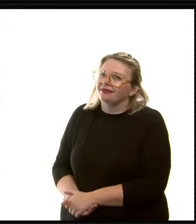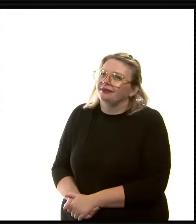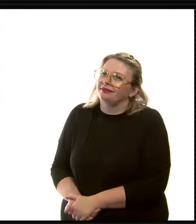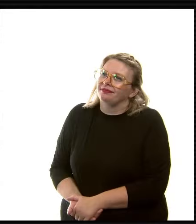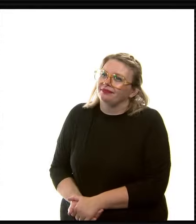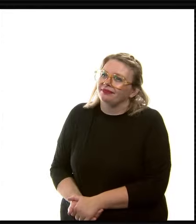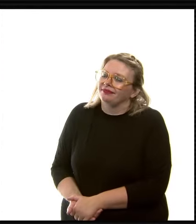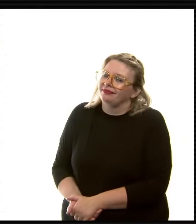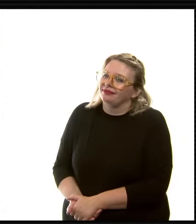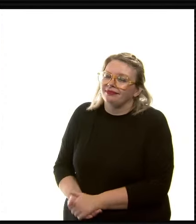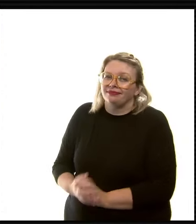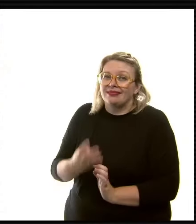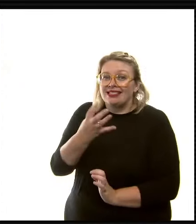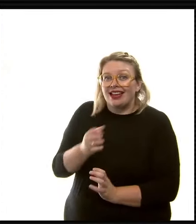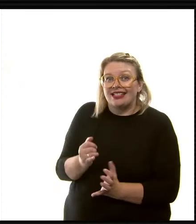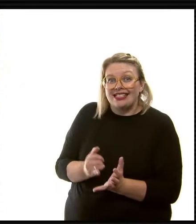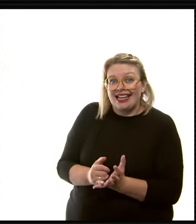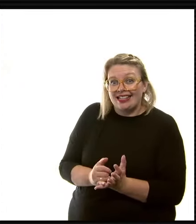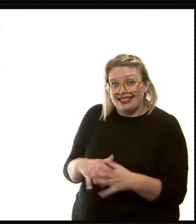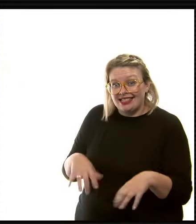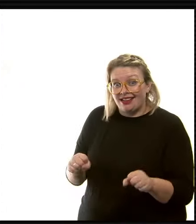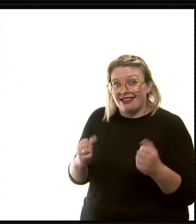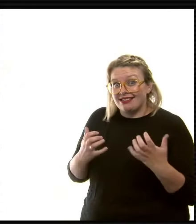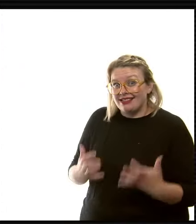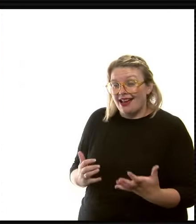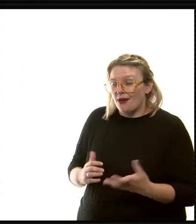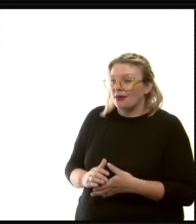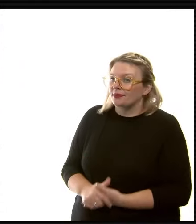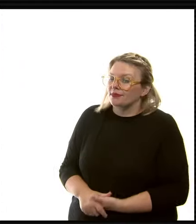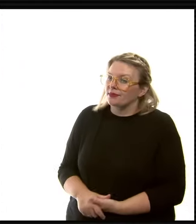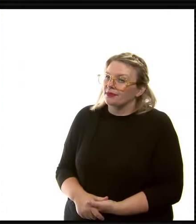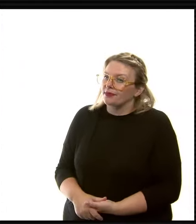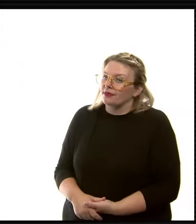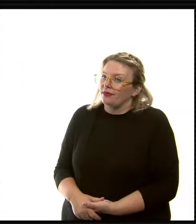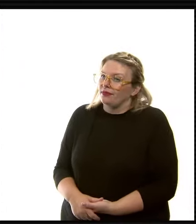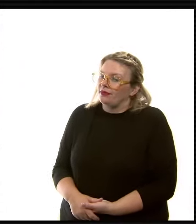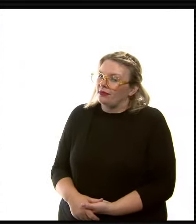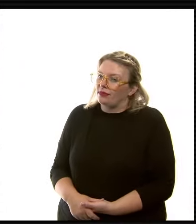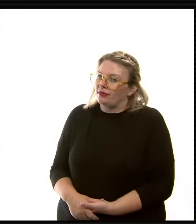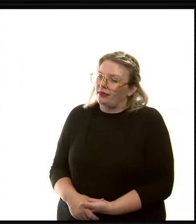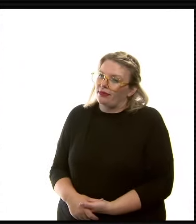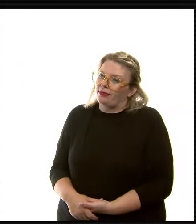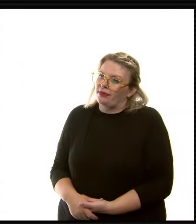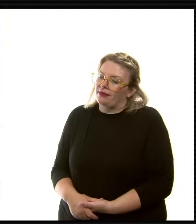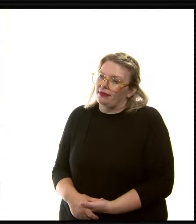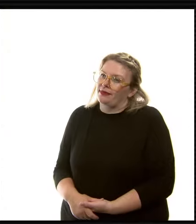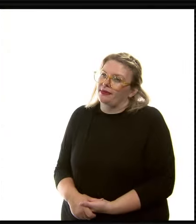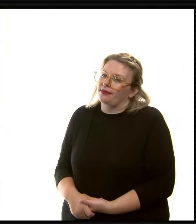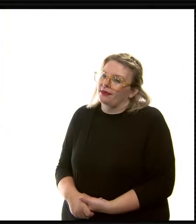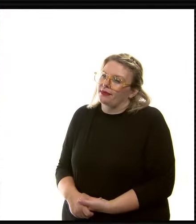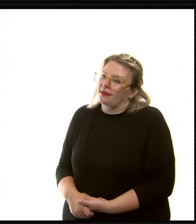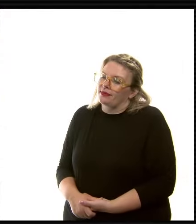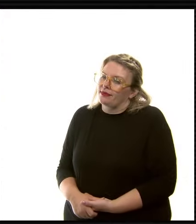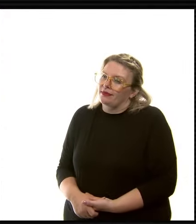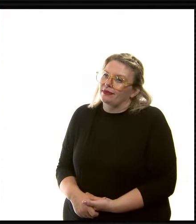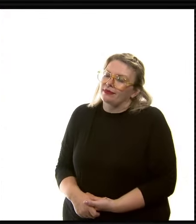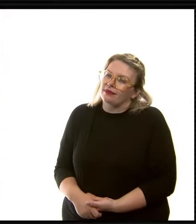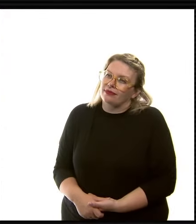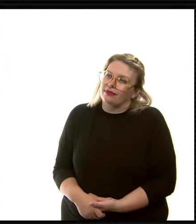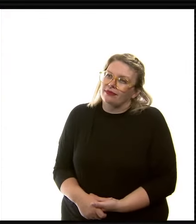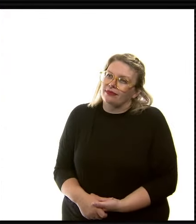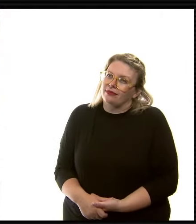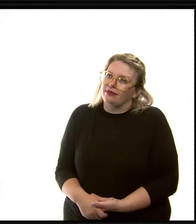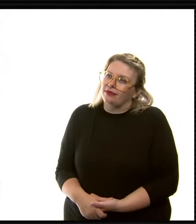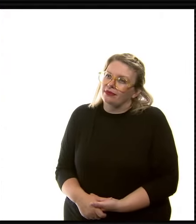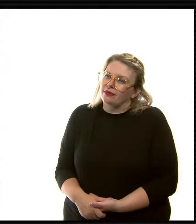All right, your 90 seconds starts now. Go! Okay, here we go. Right, I want colours. What are you going for, Vic? So I was really